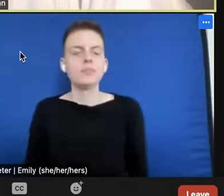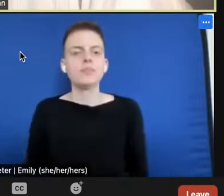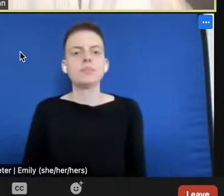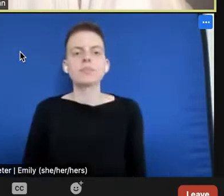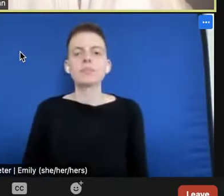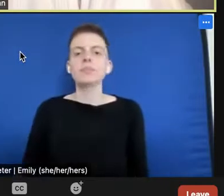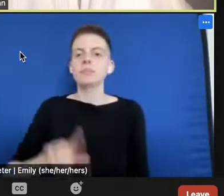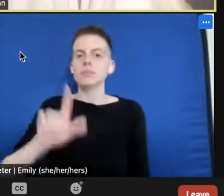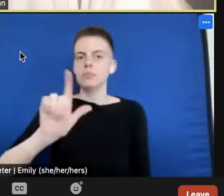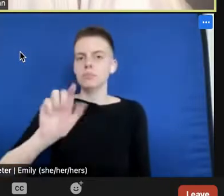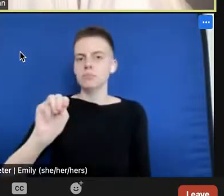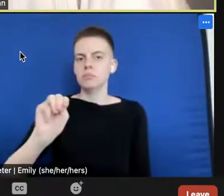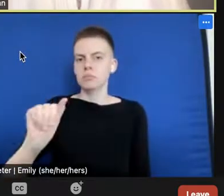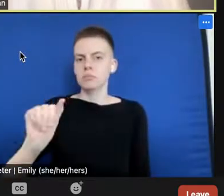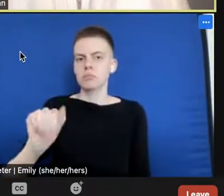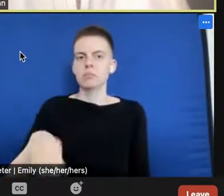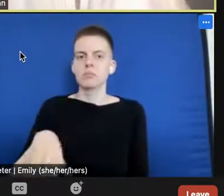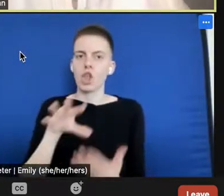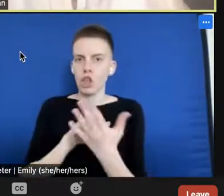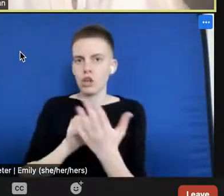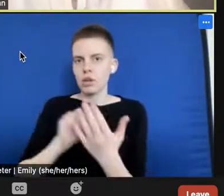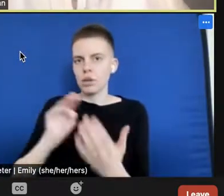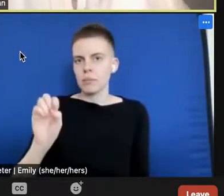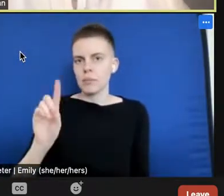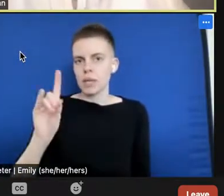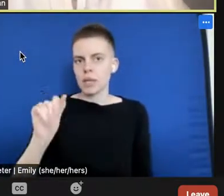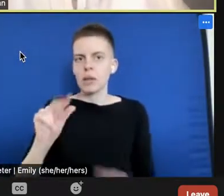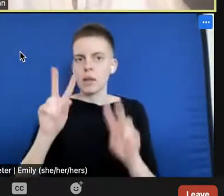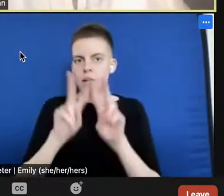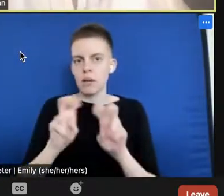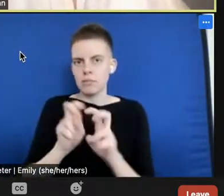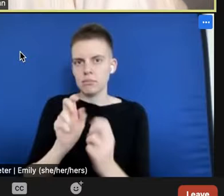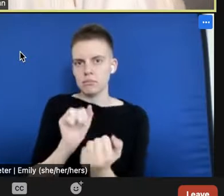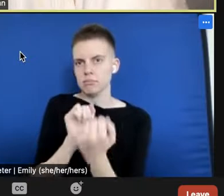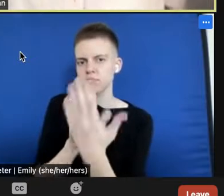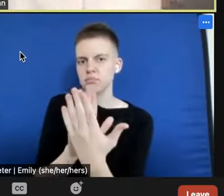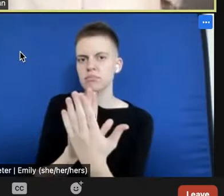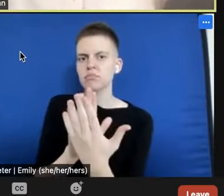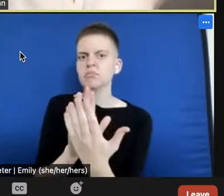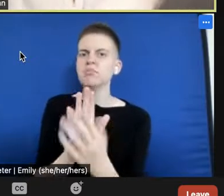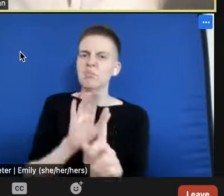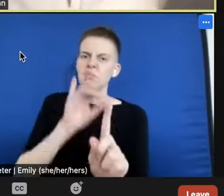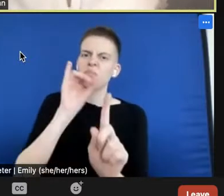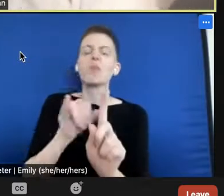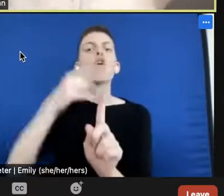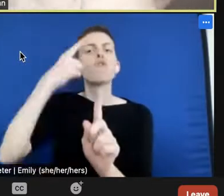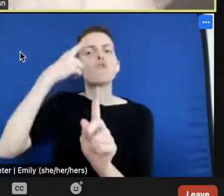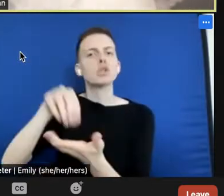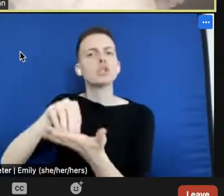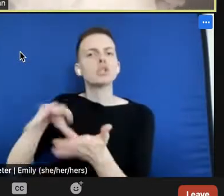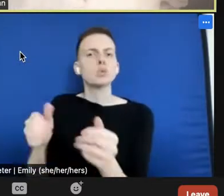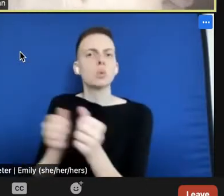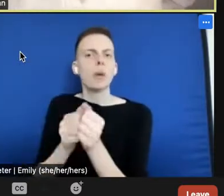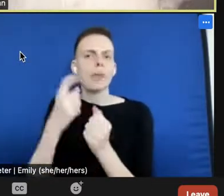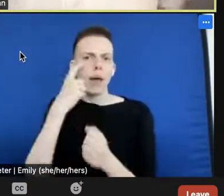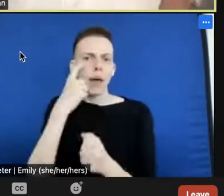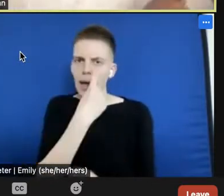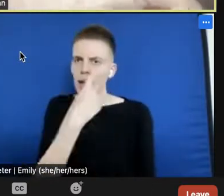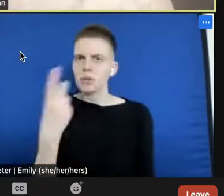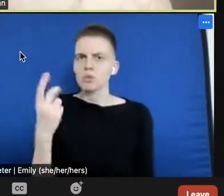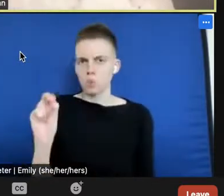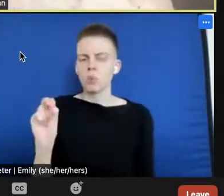assessment approach is now the one that I've been discussing, the one for kids with eye disorders, is considered best practices for